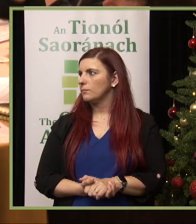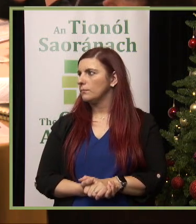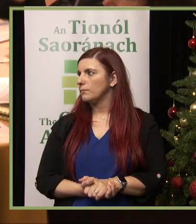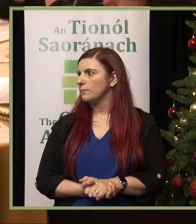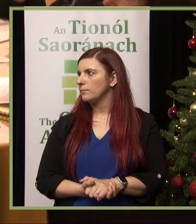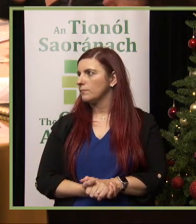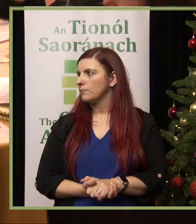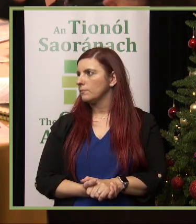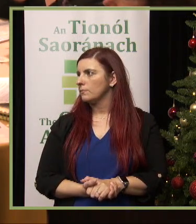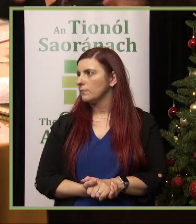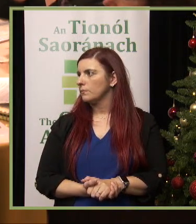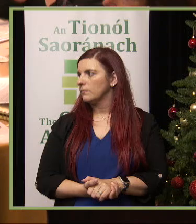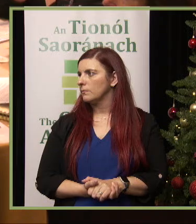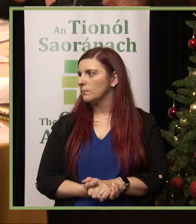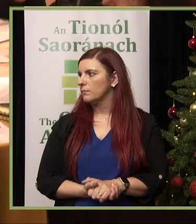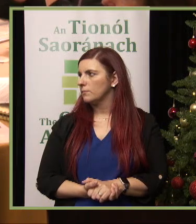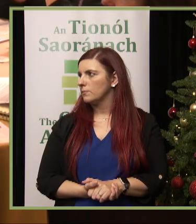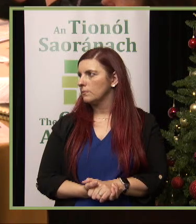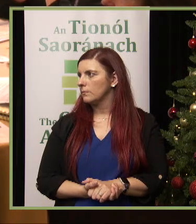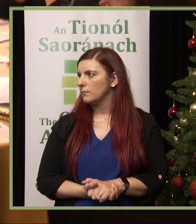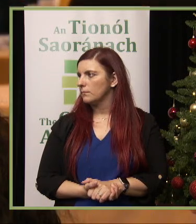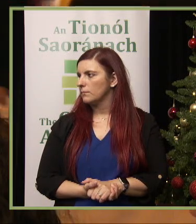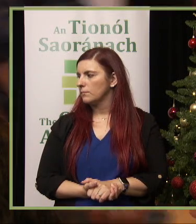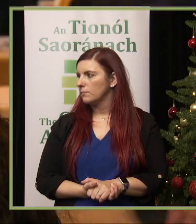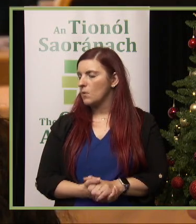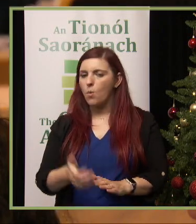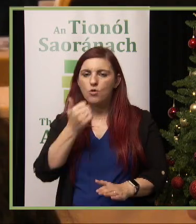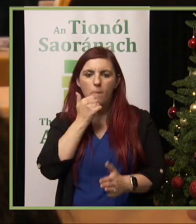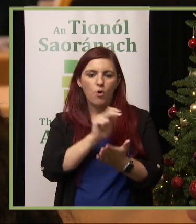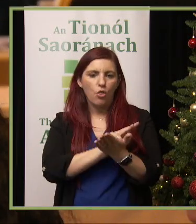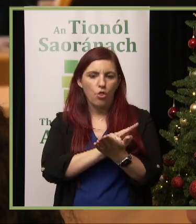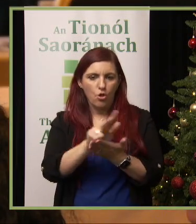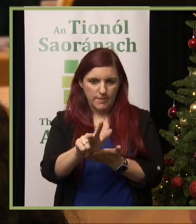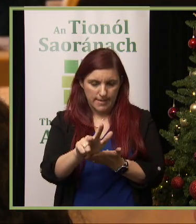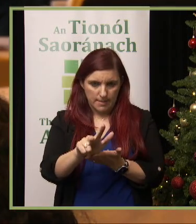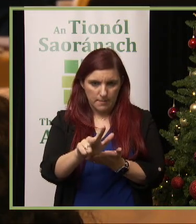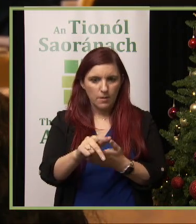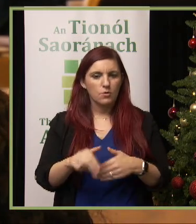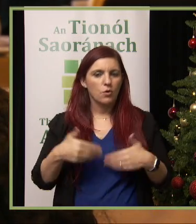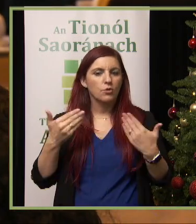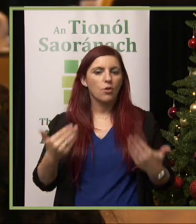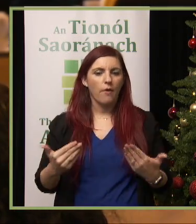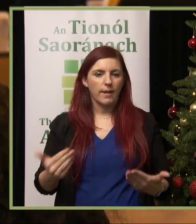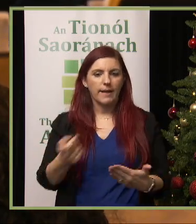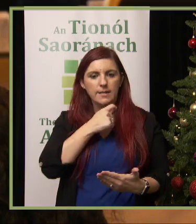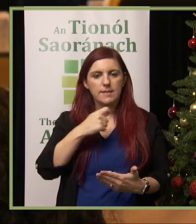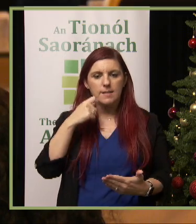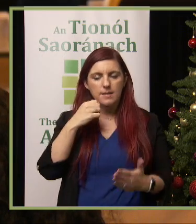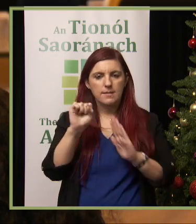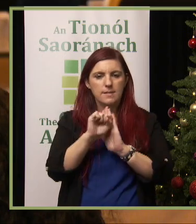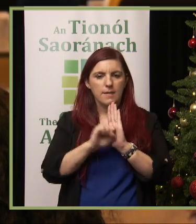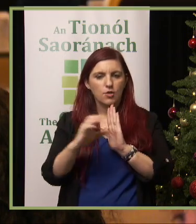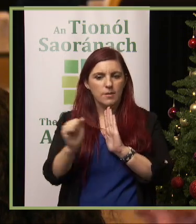Okay, the one is on 13. So the current one is the state should take action